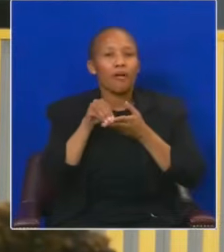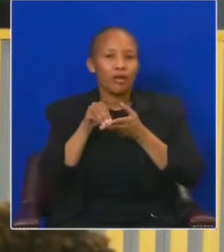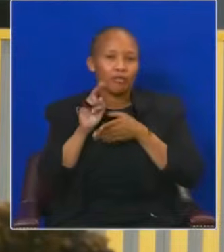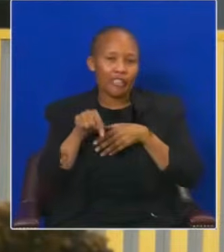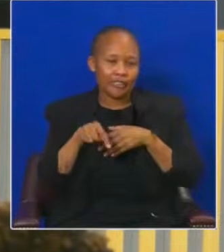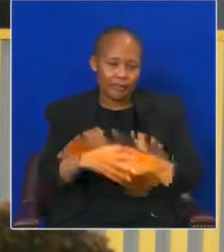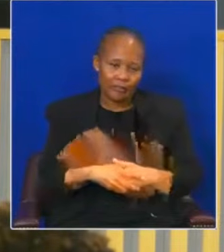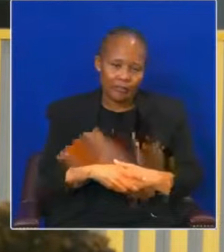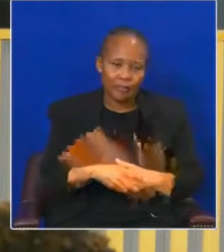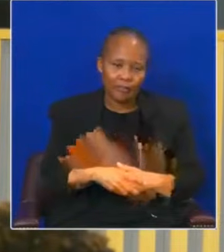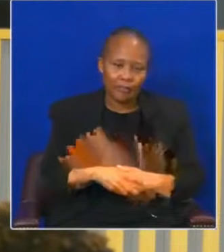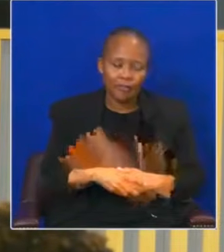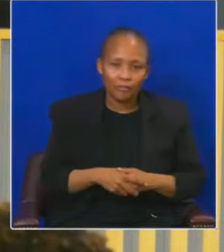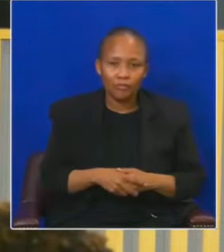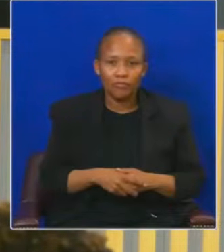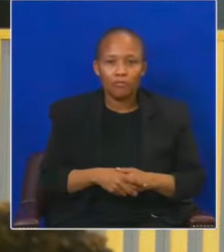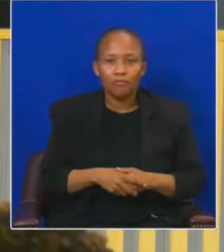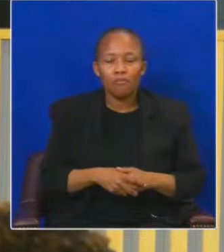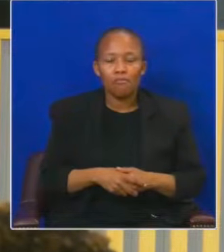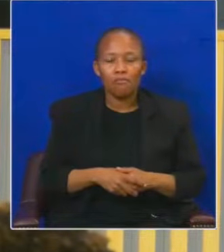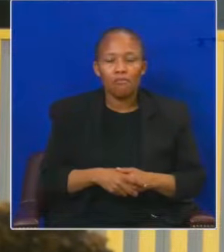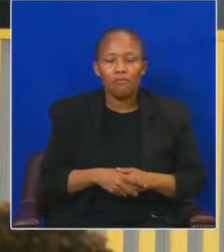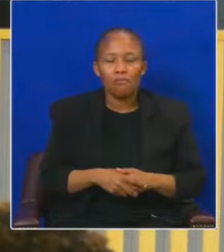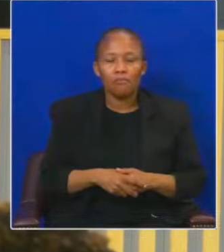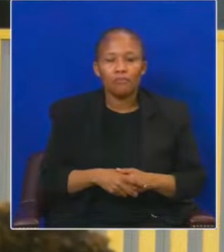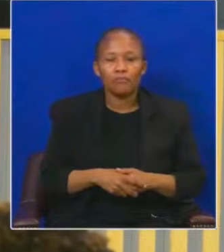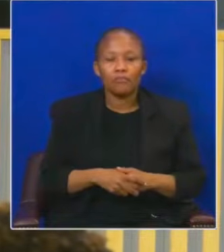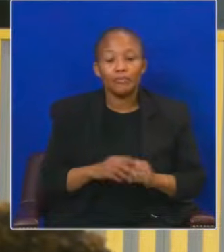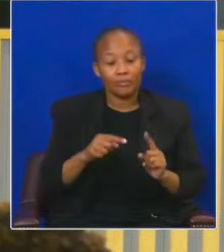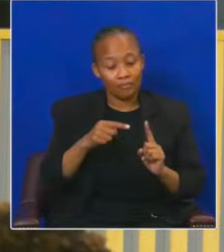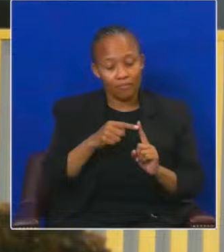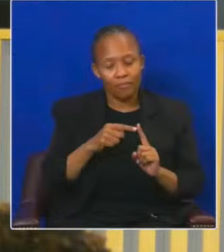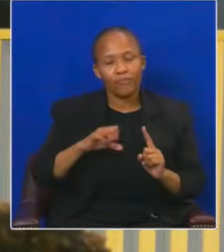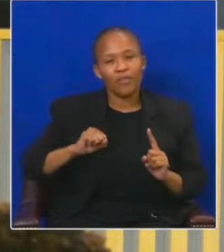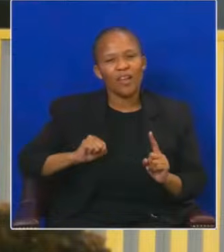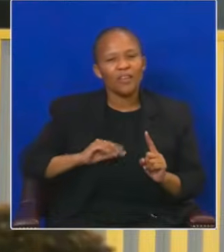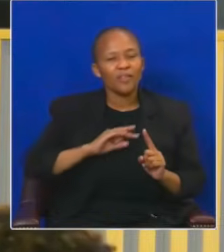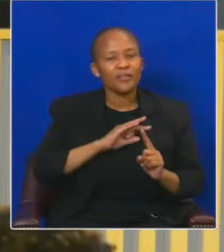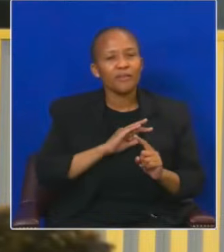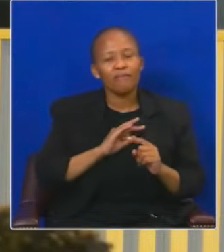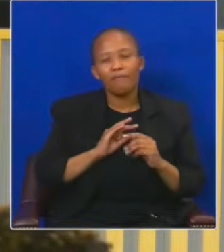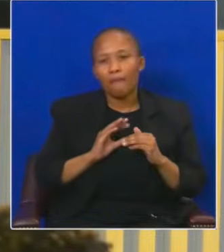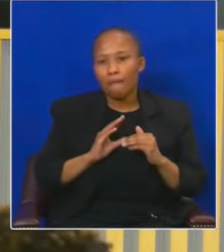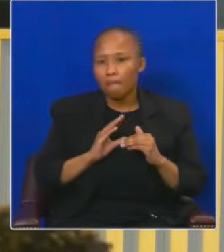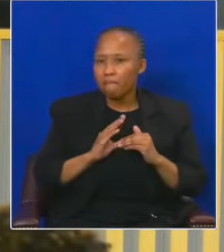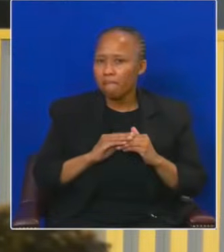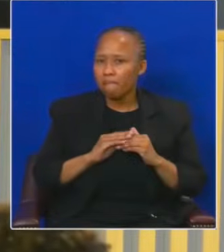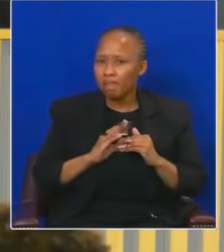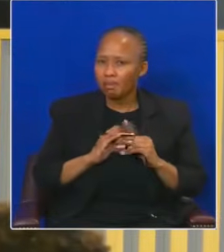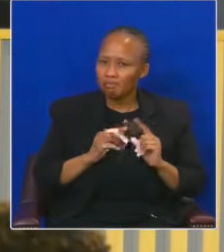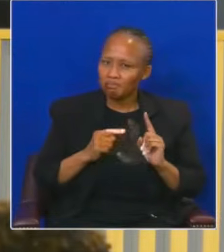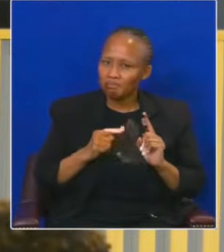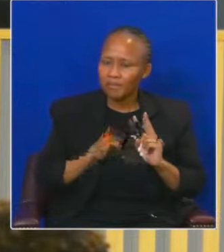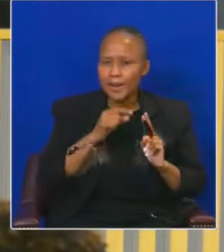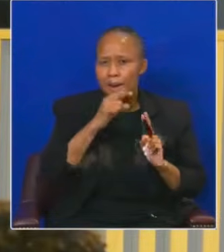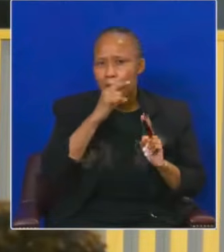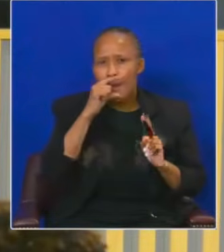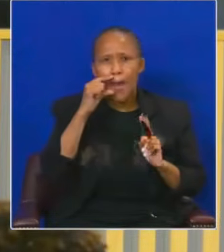And that employee, I do not have his names at hand.